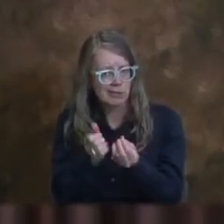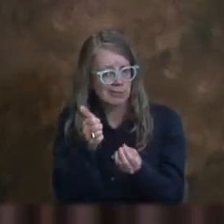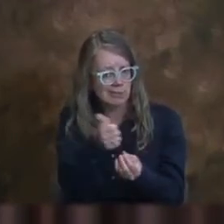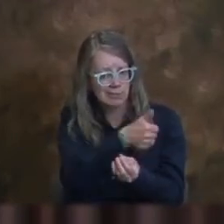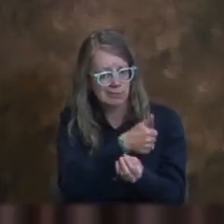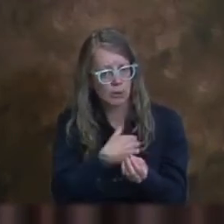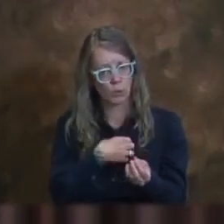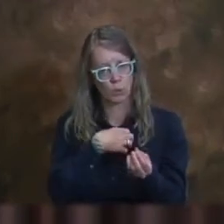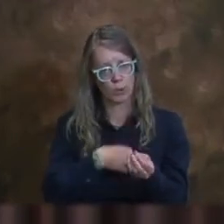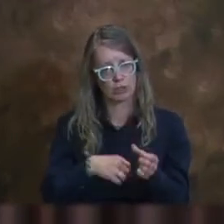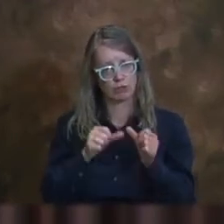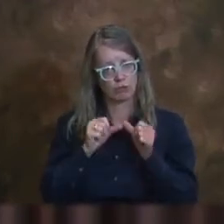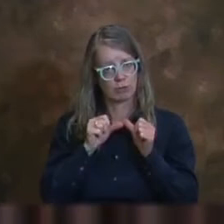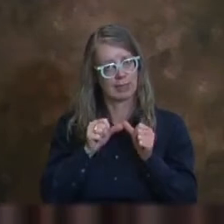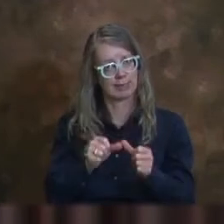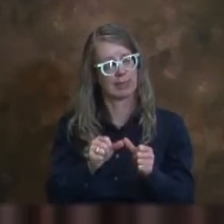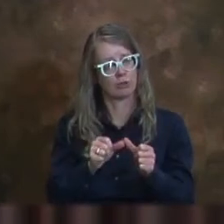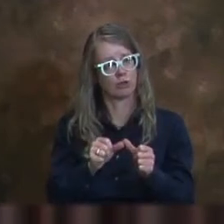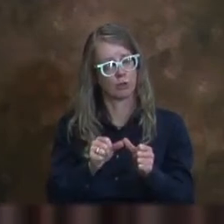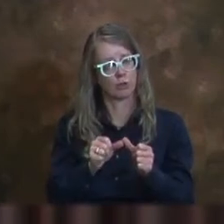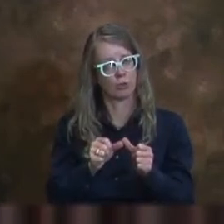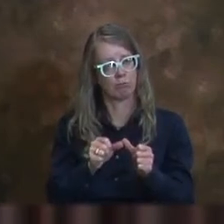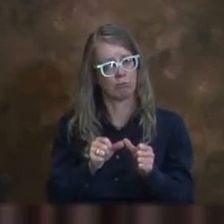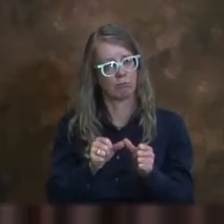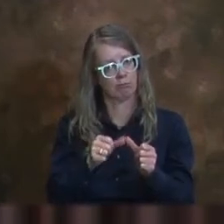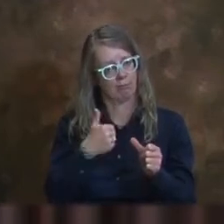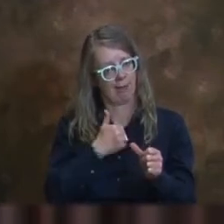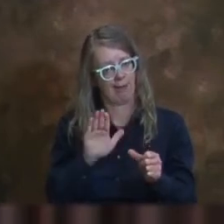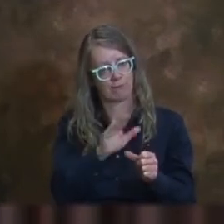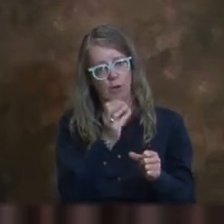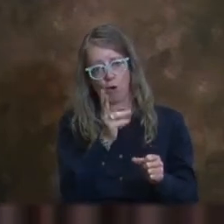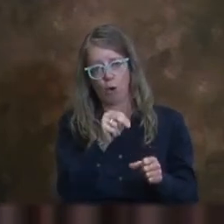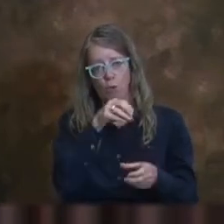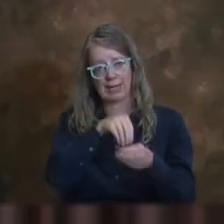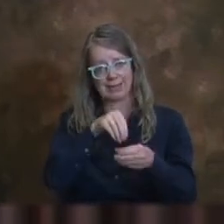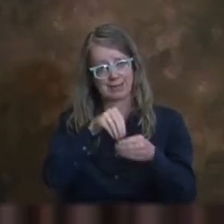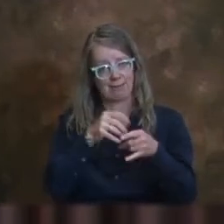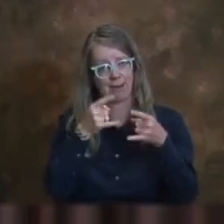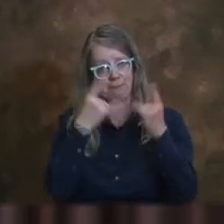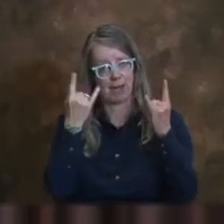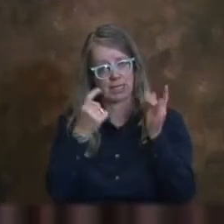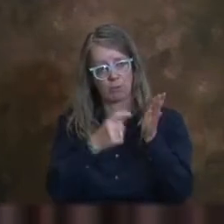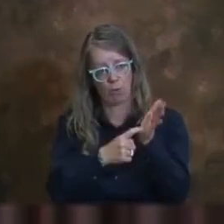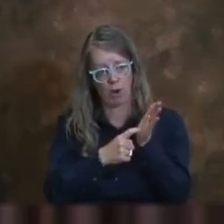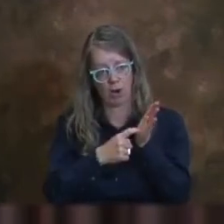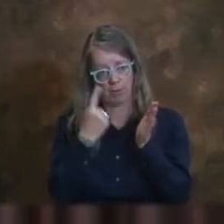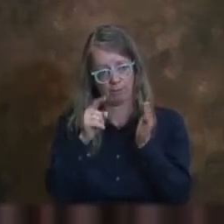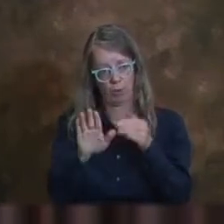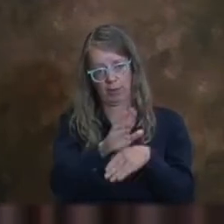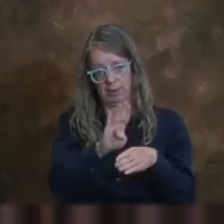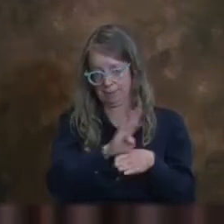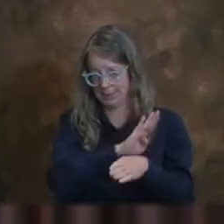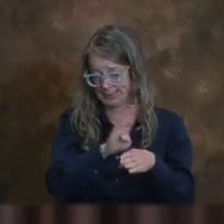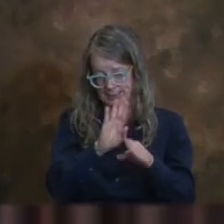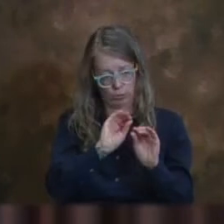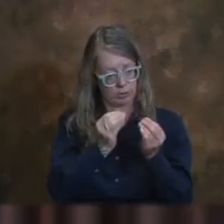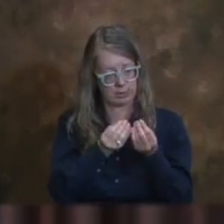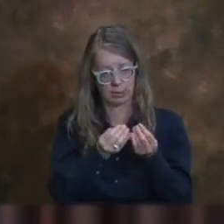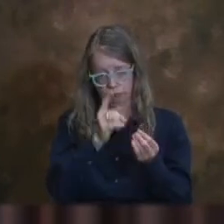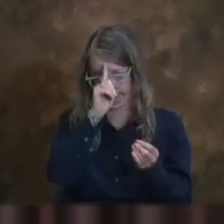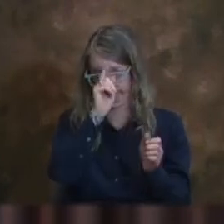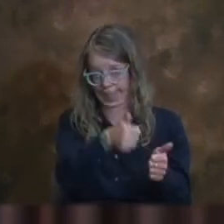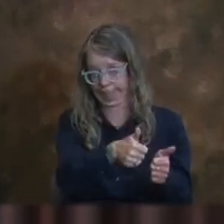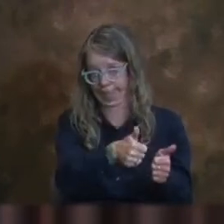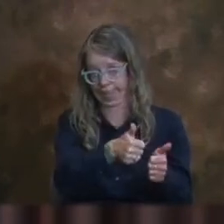to continue to have an indoor mask requirement for their own facilities to make that choice. Is